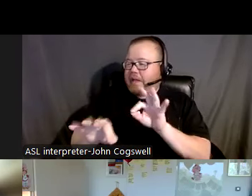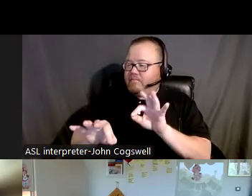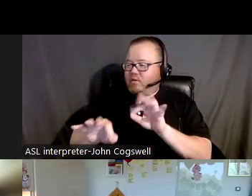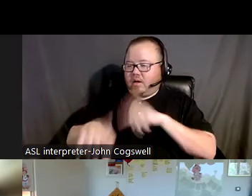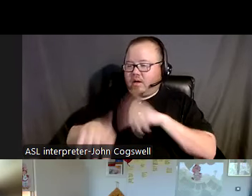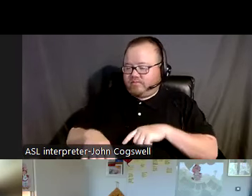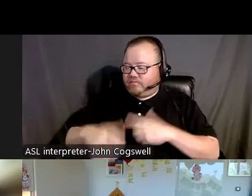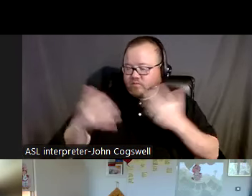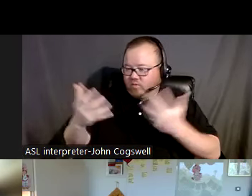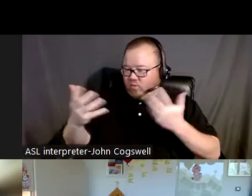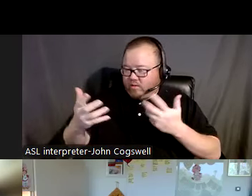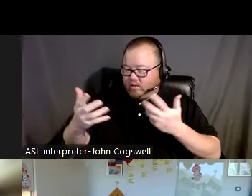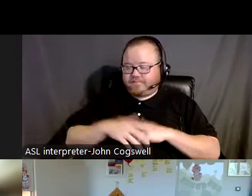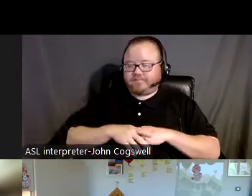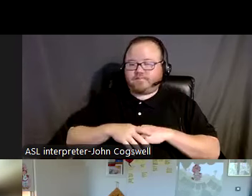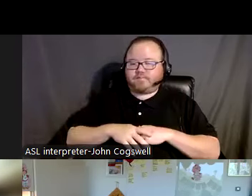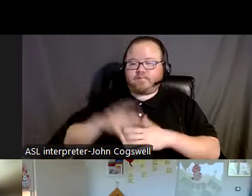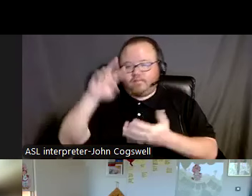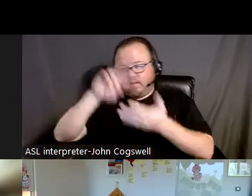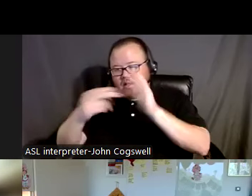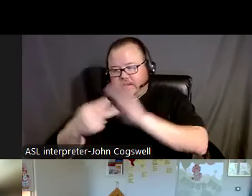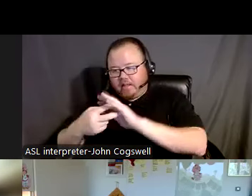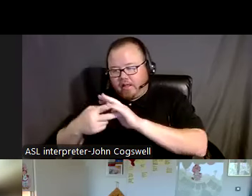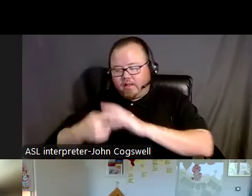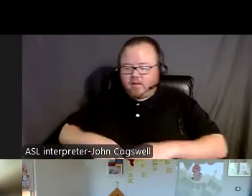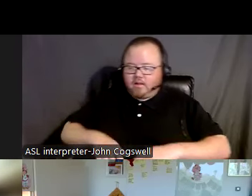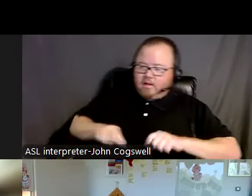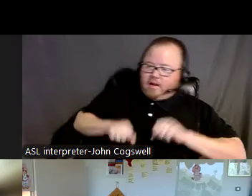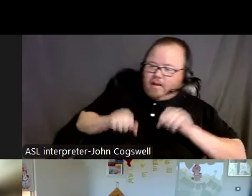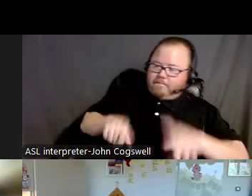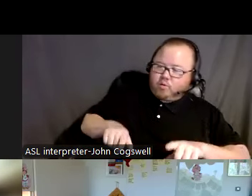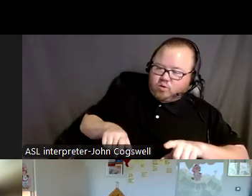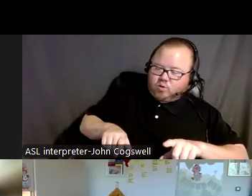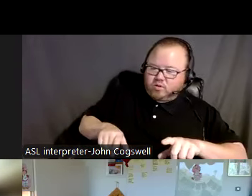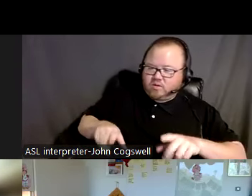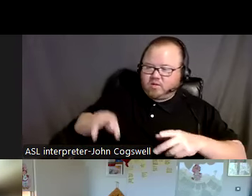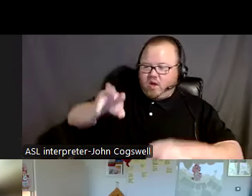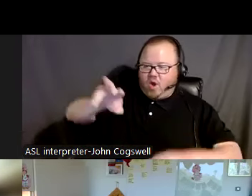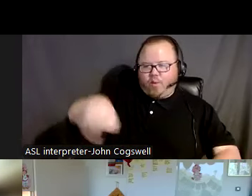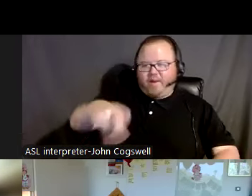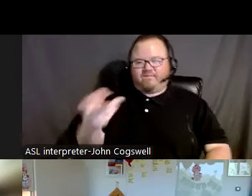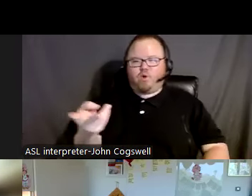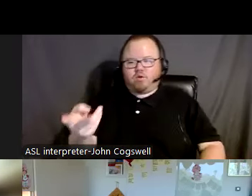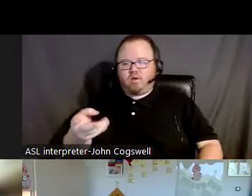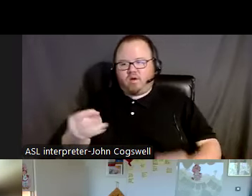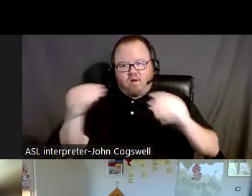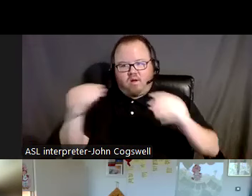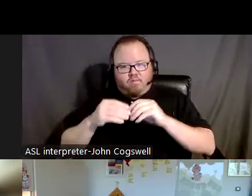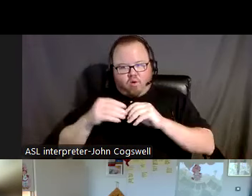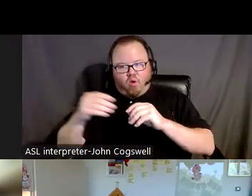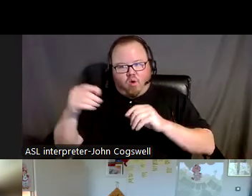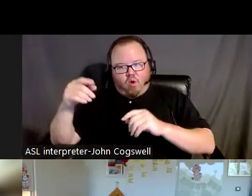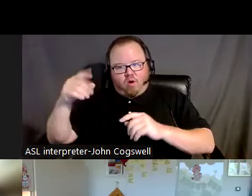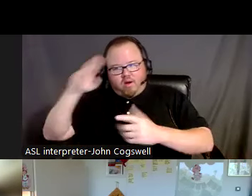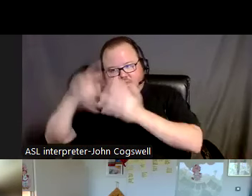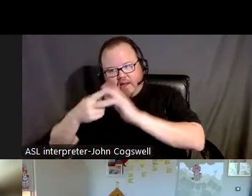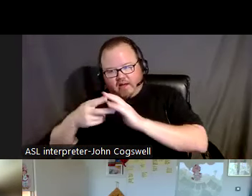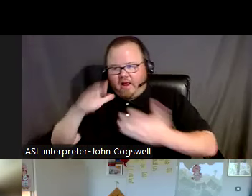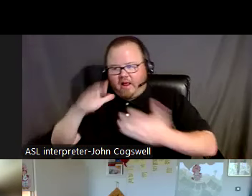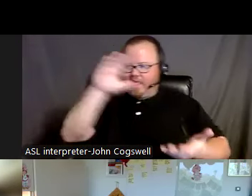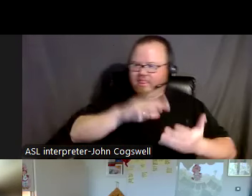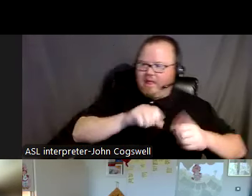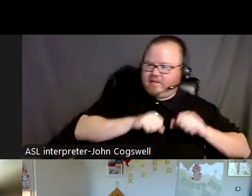overly simple answer is that intent and impulsivity are actually inverted. That the more intent somebody has, the less impulsivity they have.